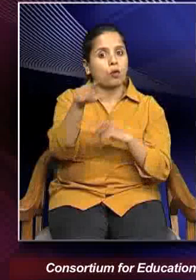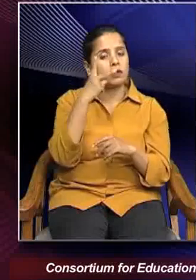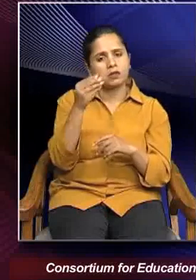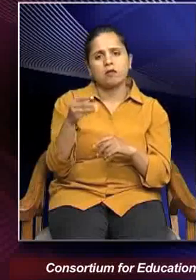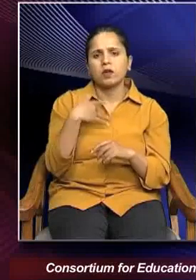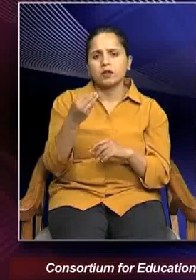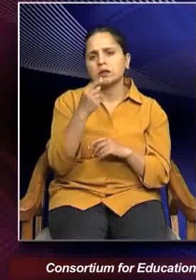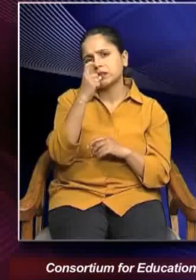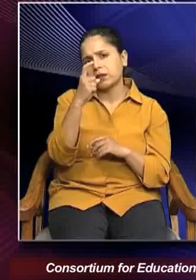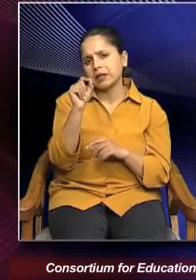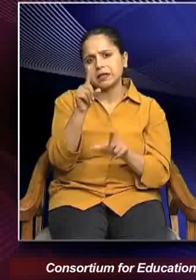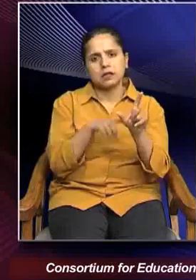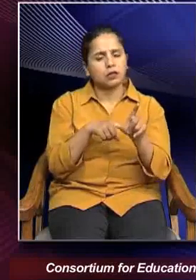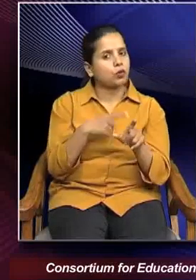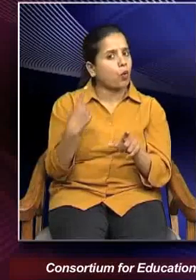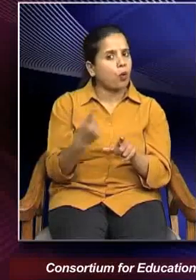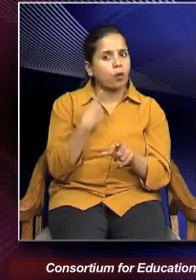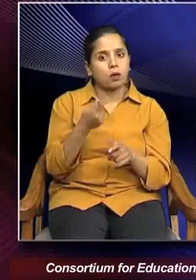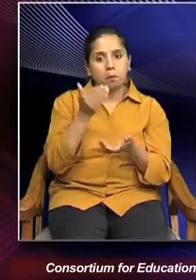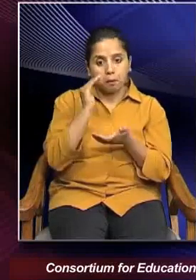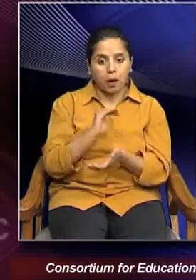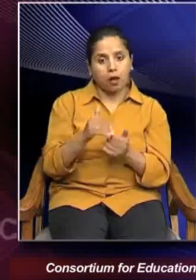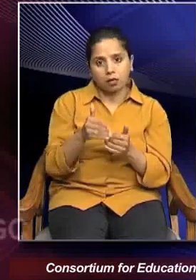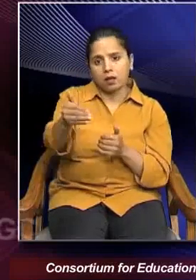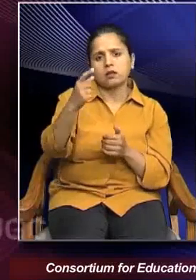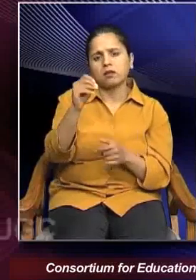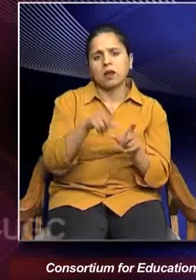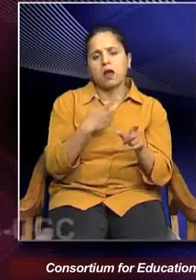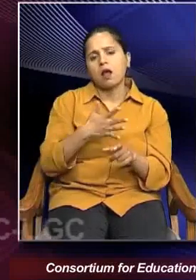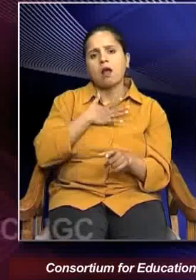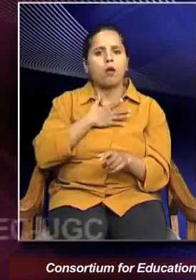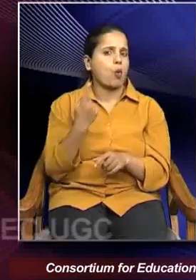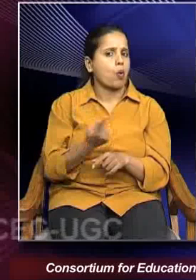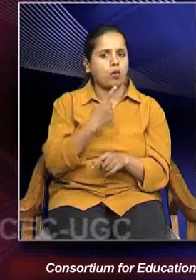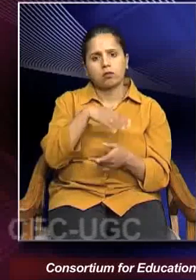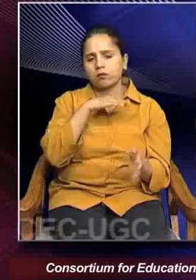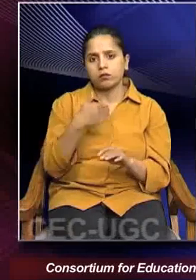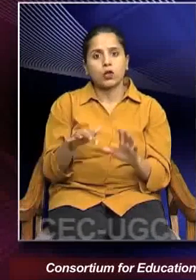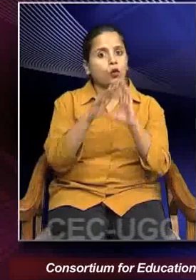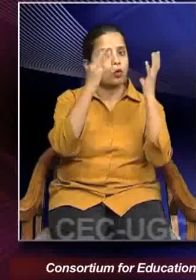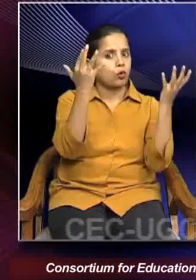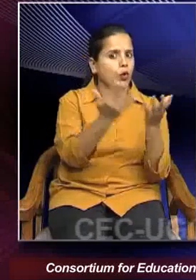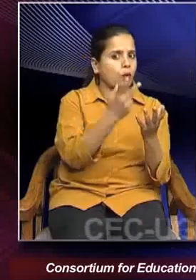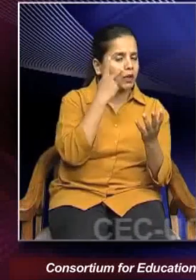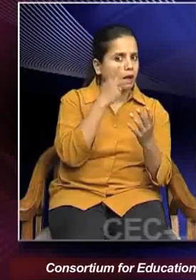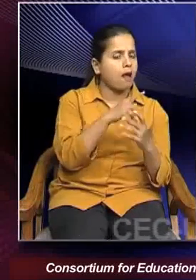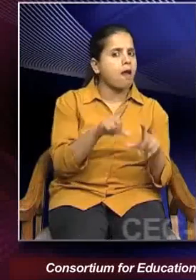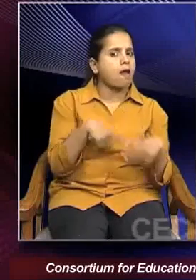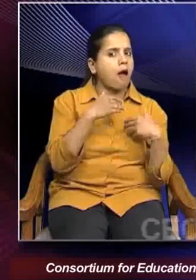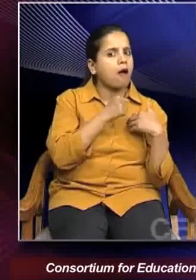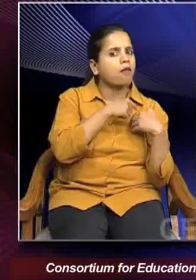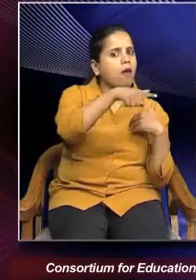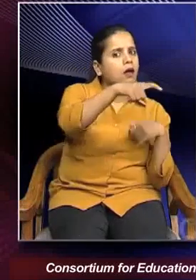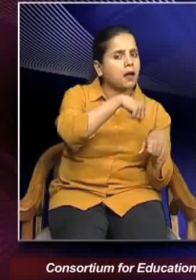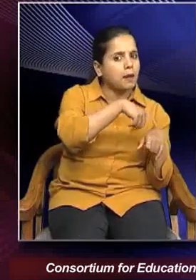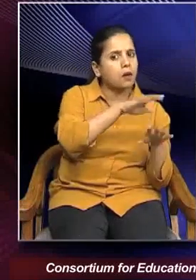about 70 years at the time of birth. So on an average, we find that the difference between global life expectancy at birth and the